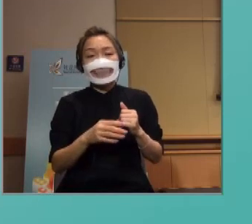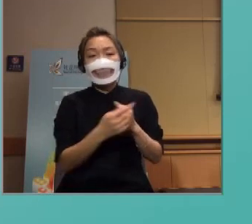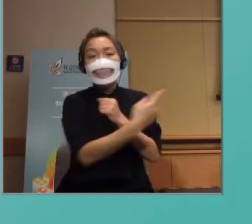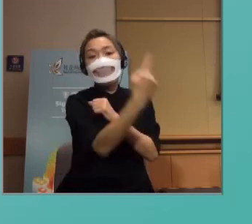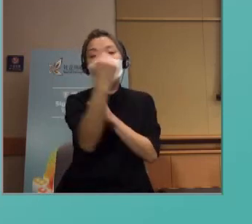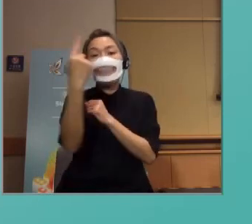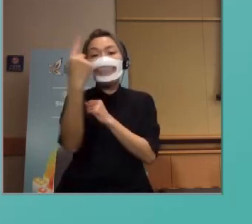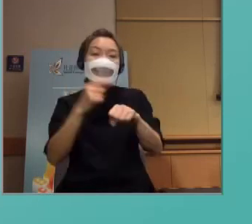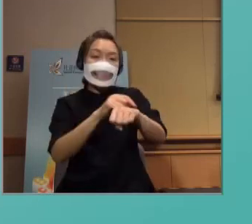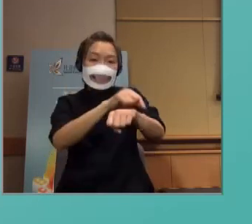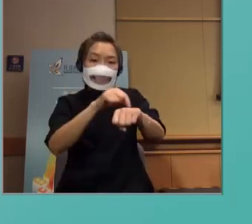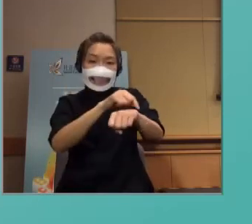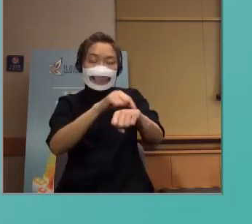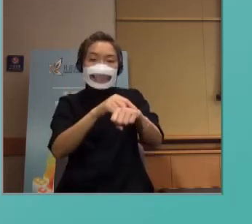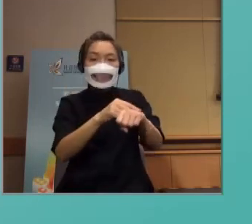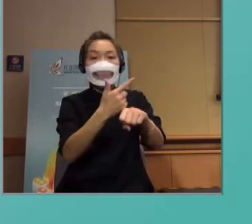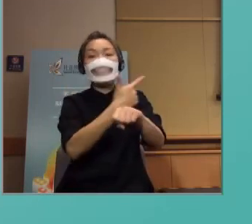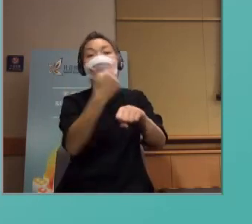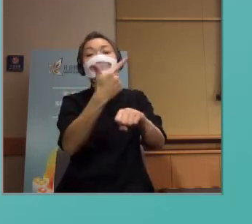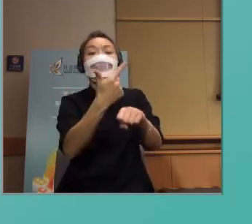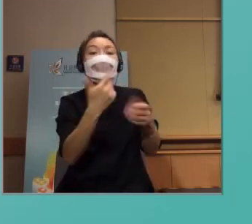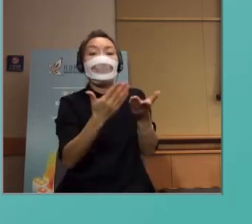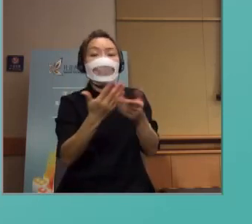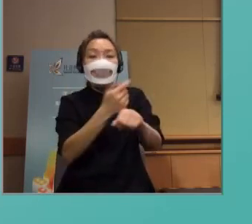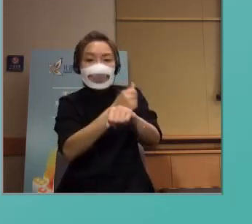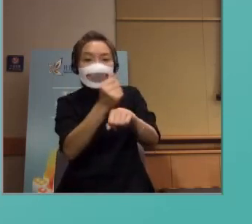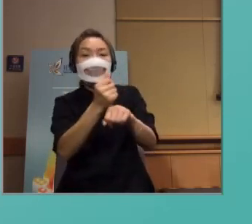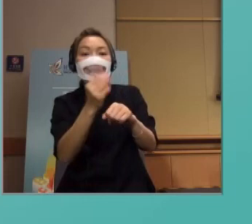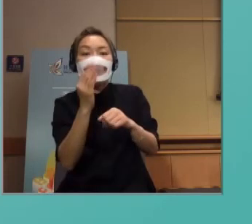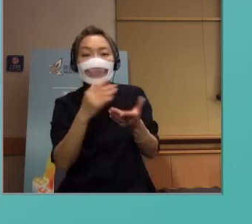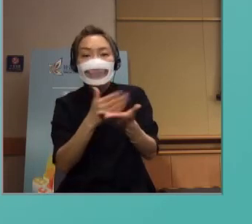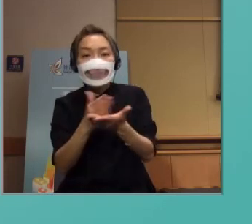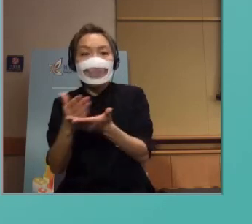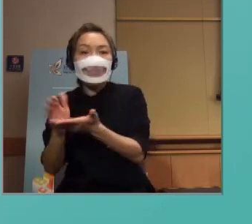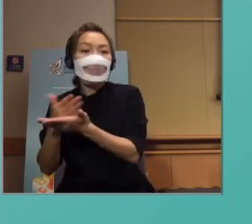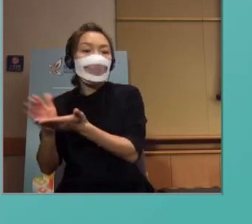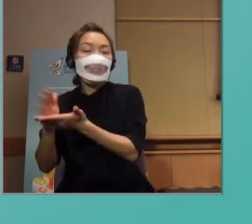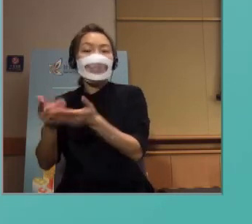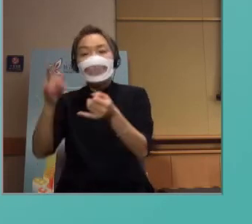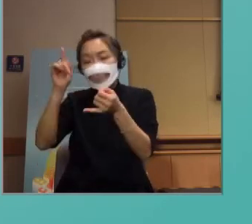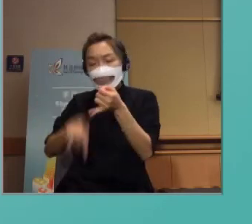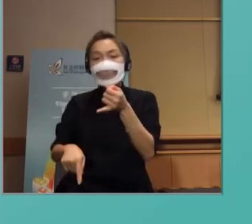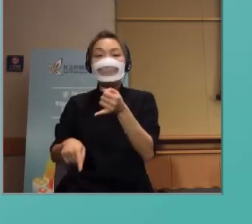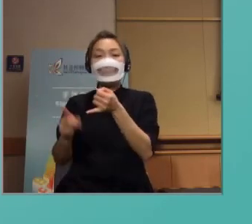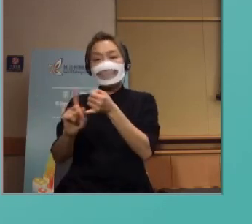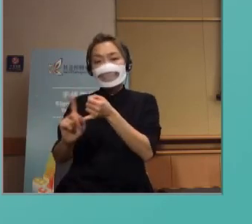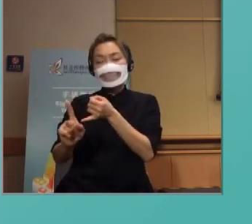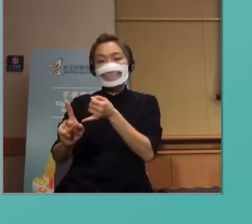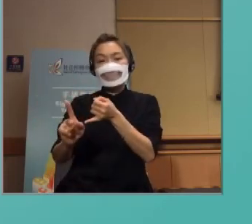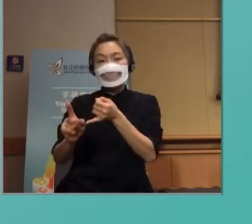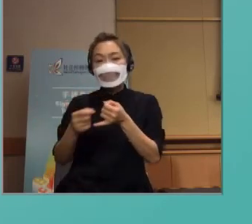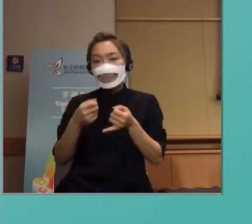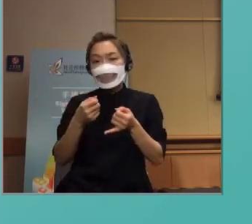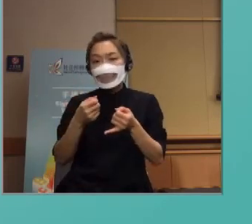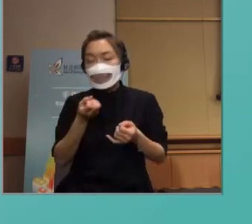follow this. So we have all speakers, and at the end of this, we have a number of questions that we'll ask each other. And hopefully, at the